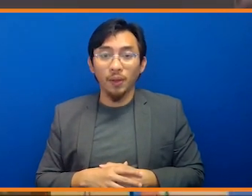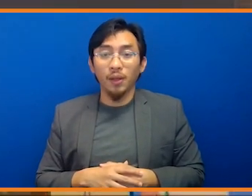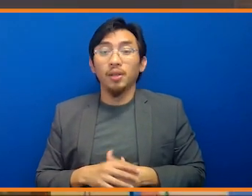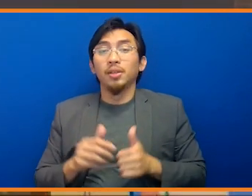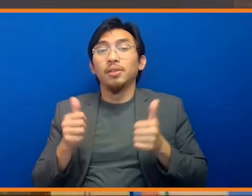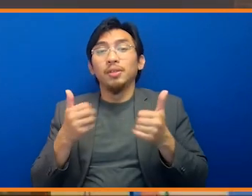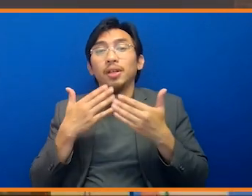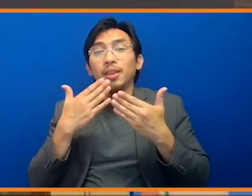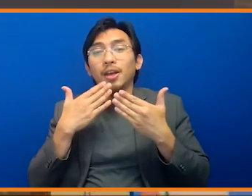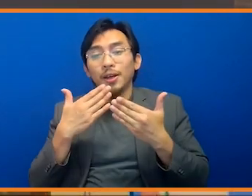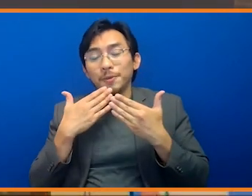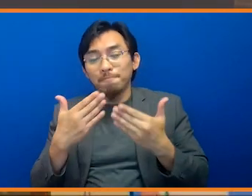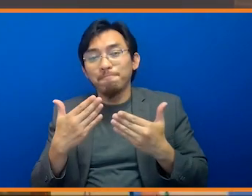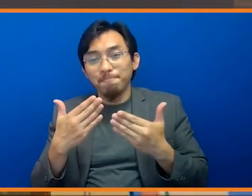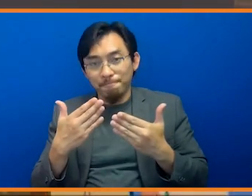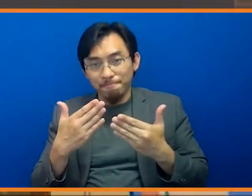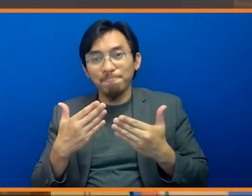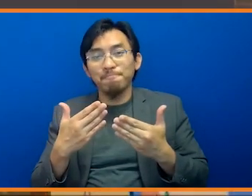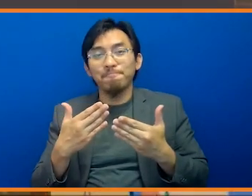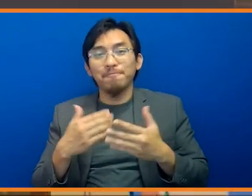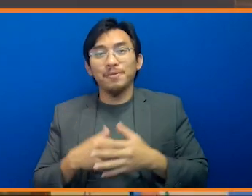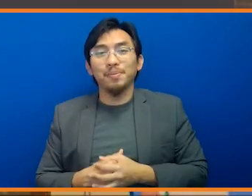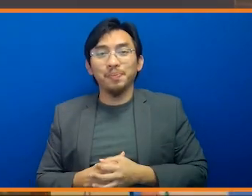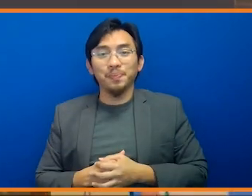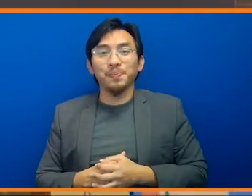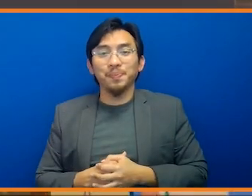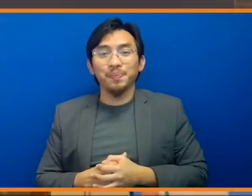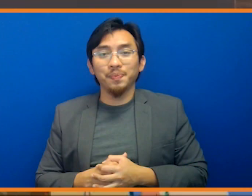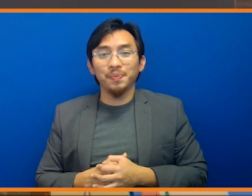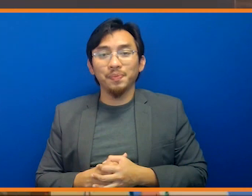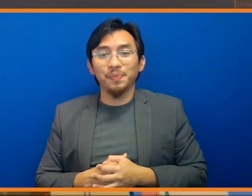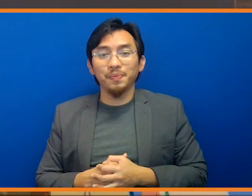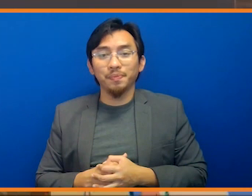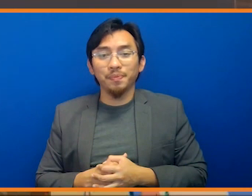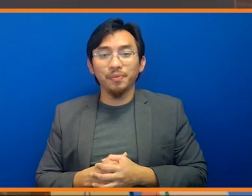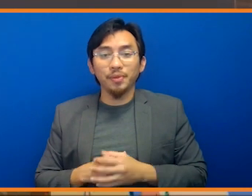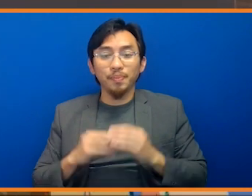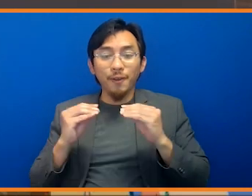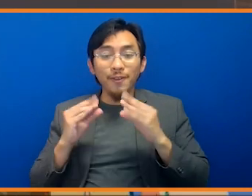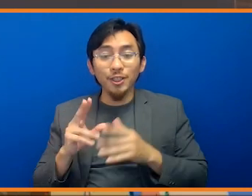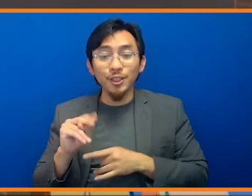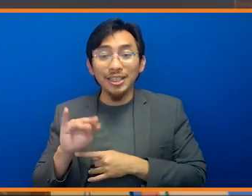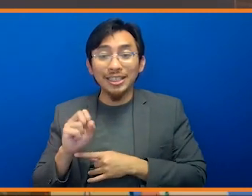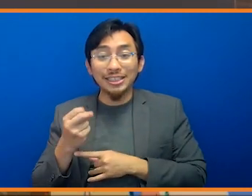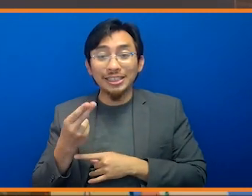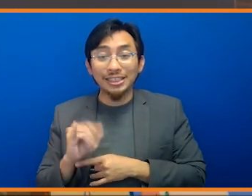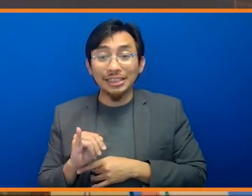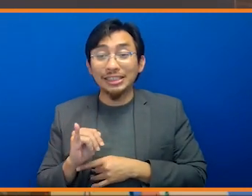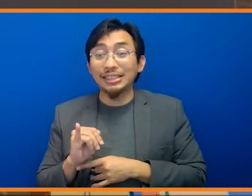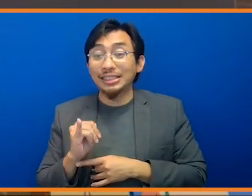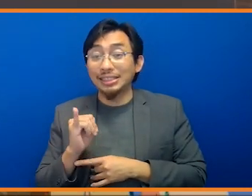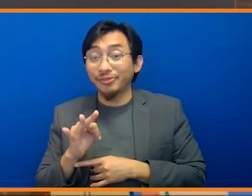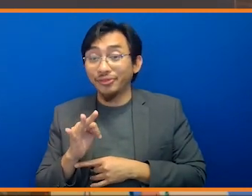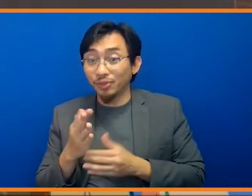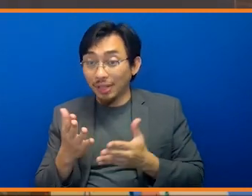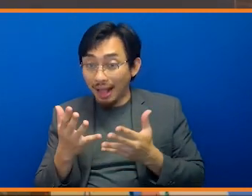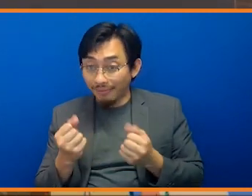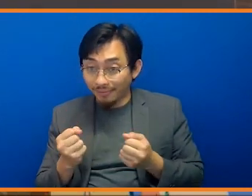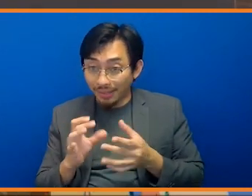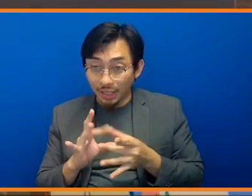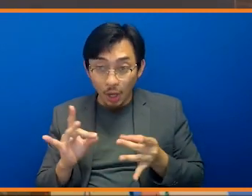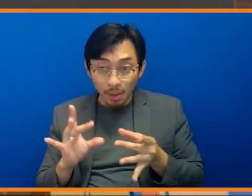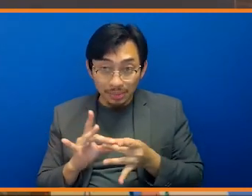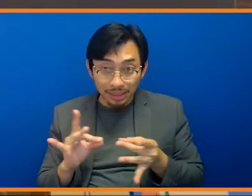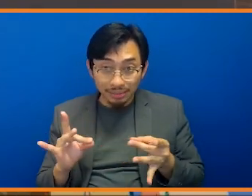Yeah, thank you very much, Tanaka-san. Yeah, please, Nishi, if you have any comments on